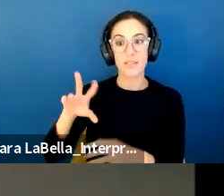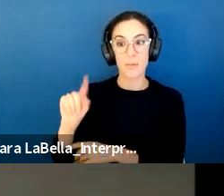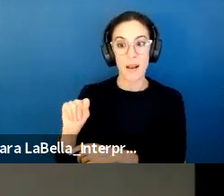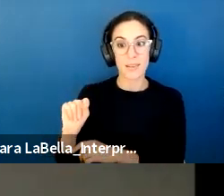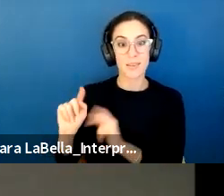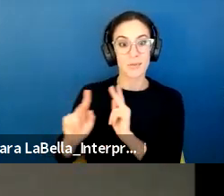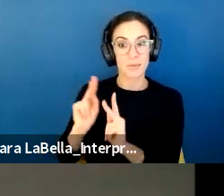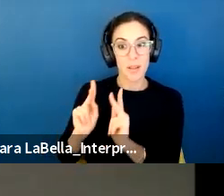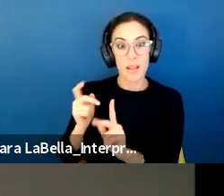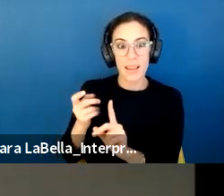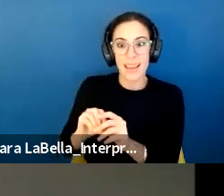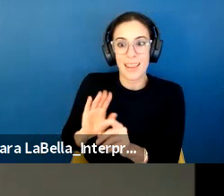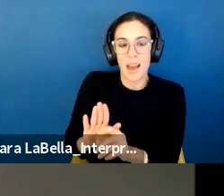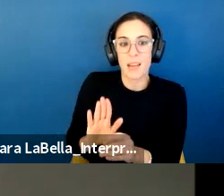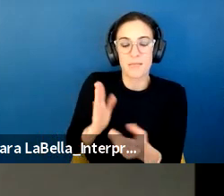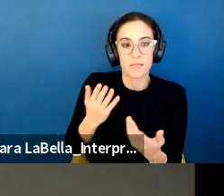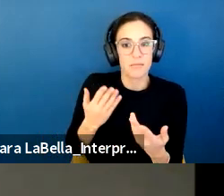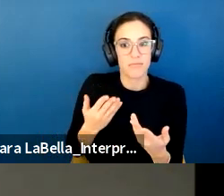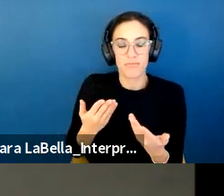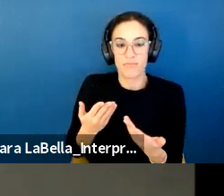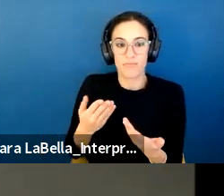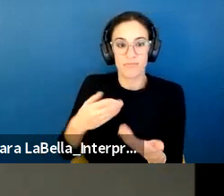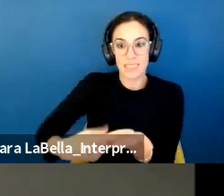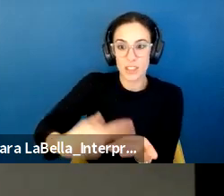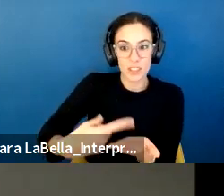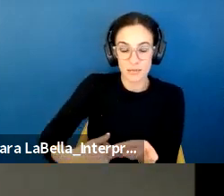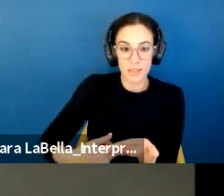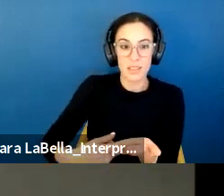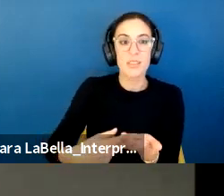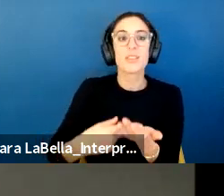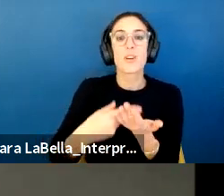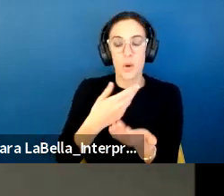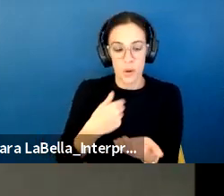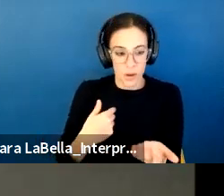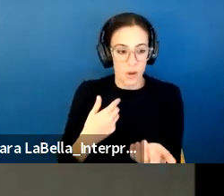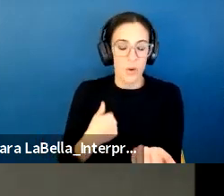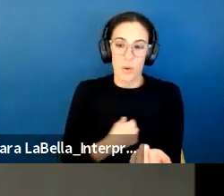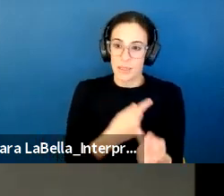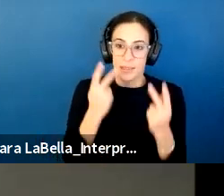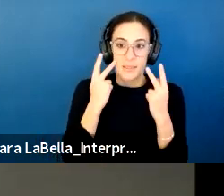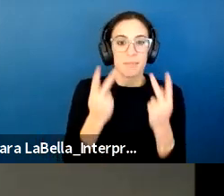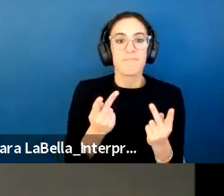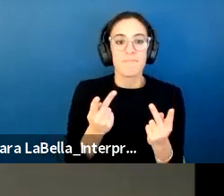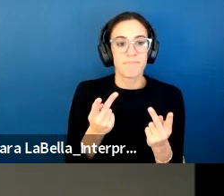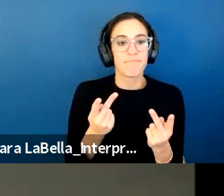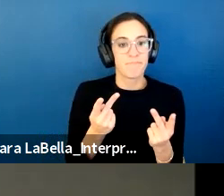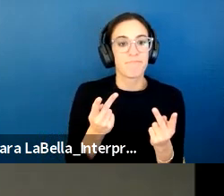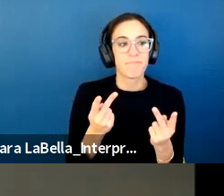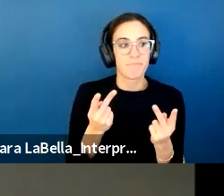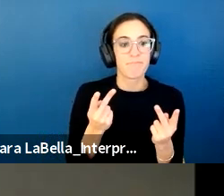from our original sins, you see the deep